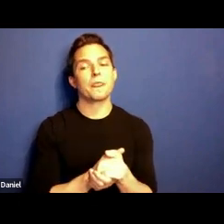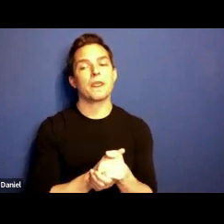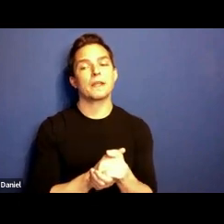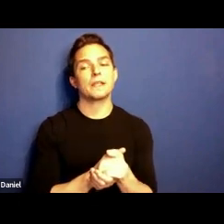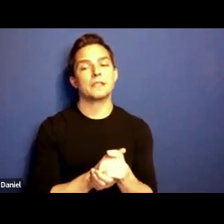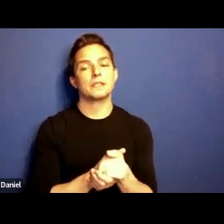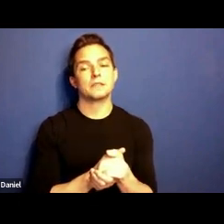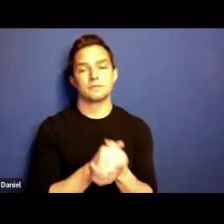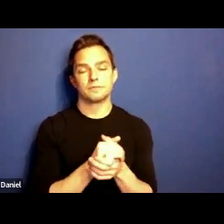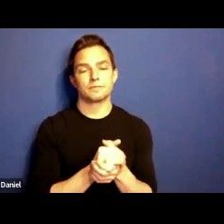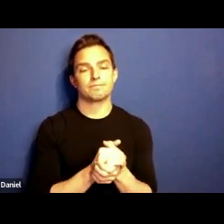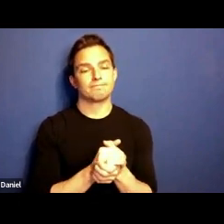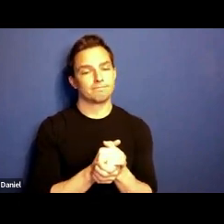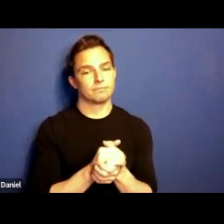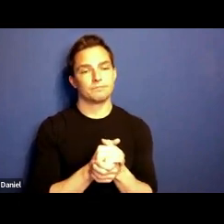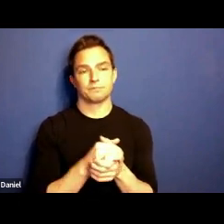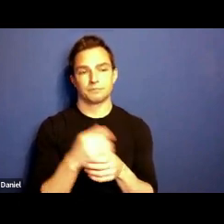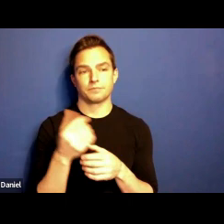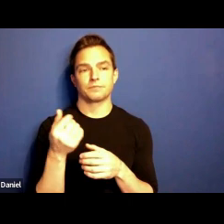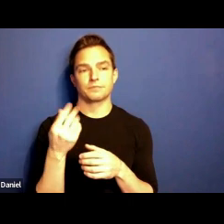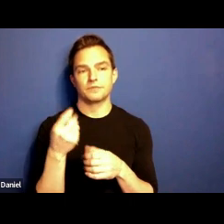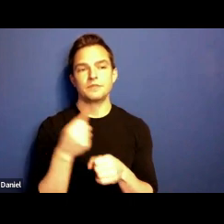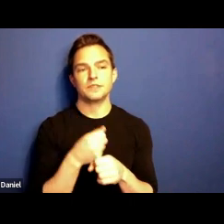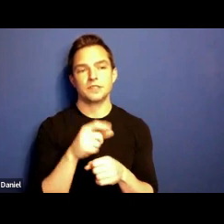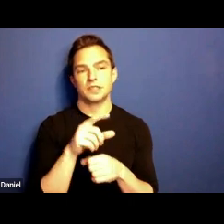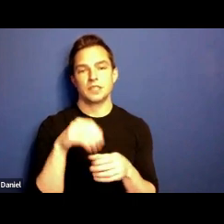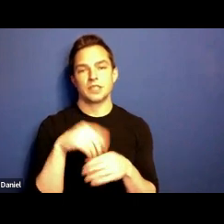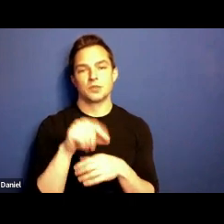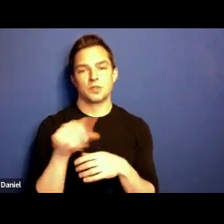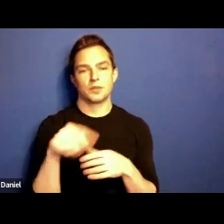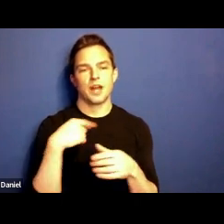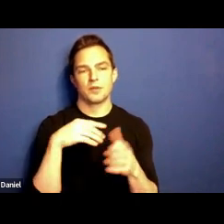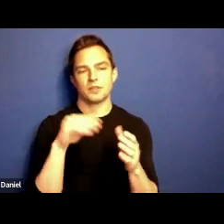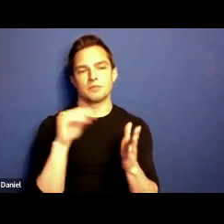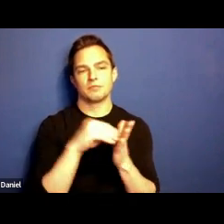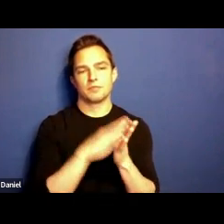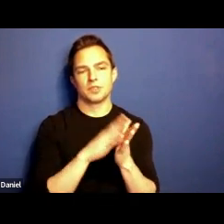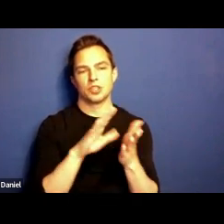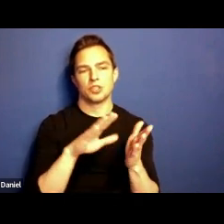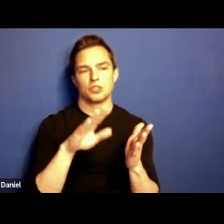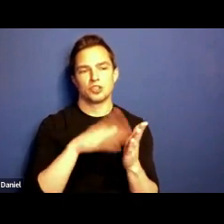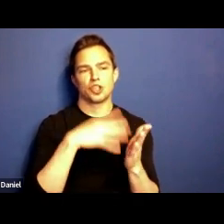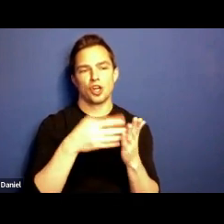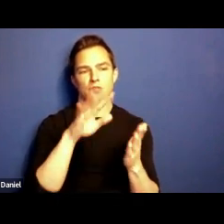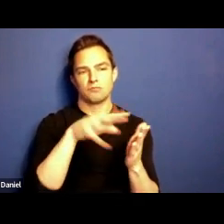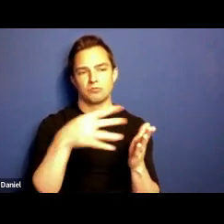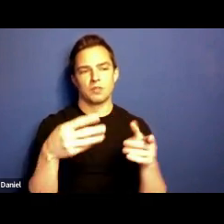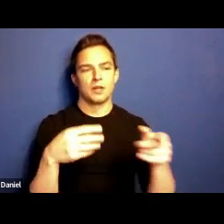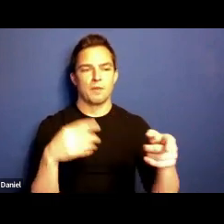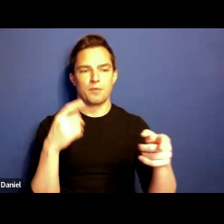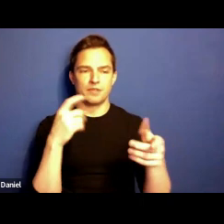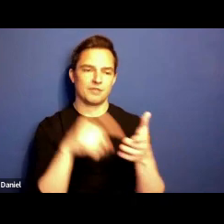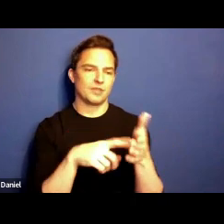for several years. The 2020, I did chart that, but like I said, overall it shows this big decrease that we think is largely more of the